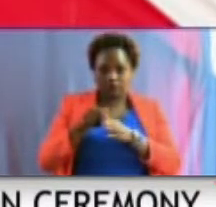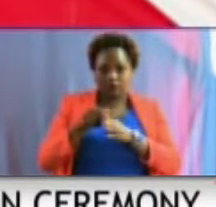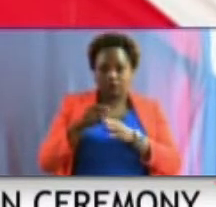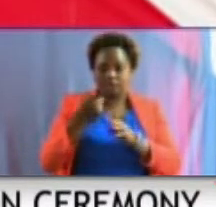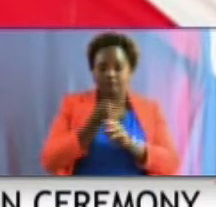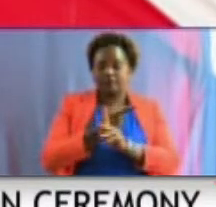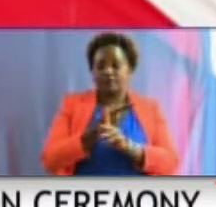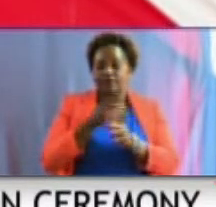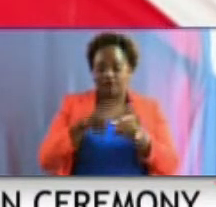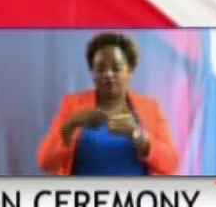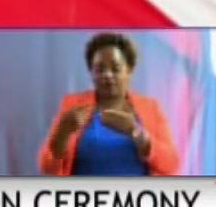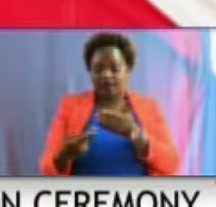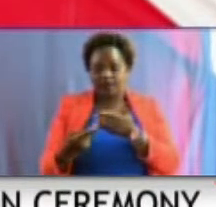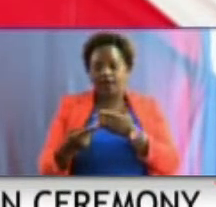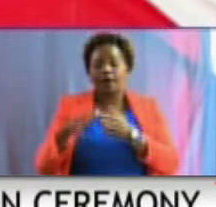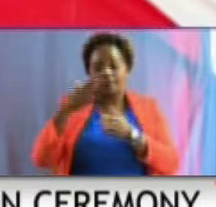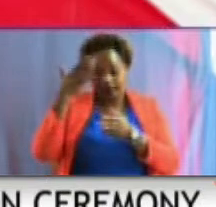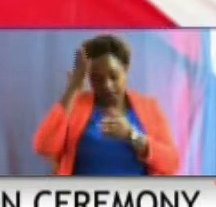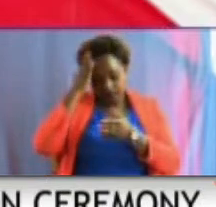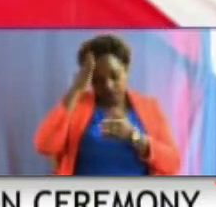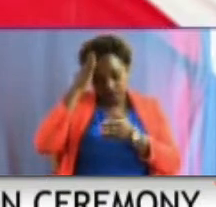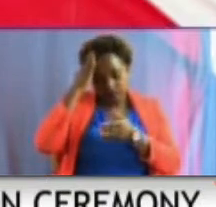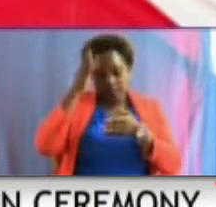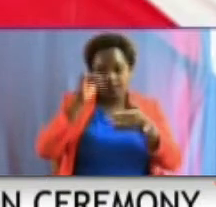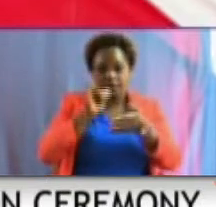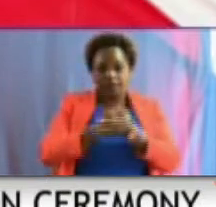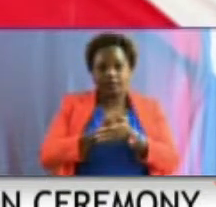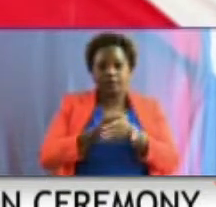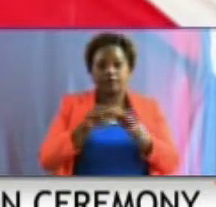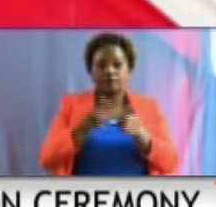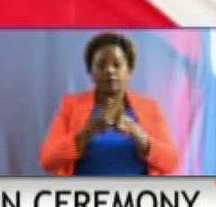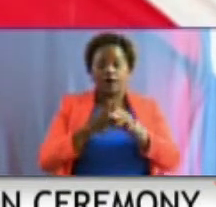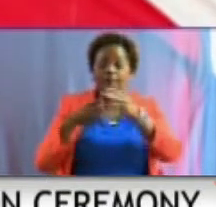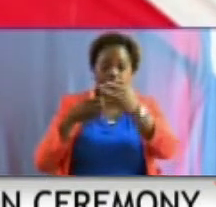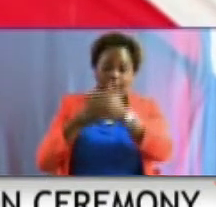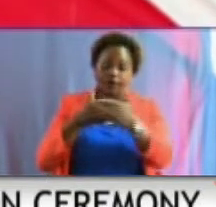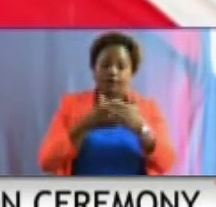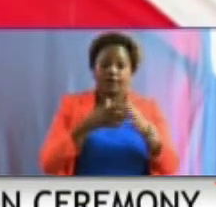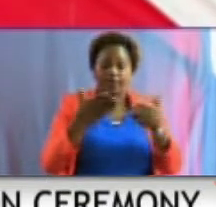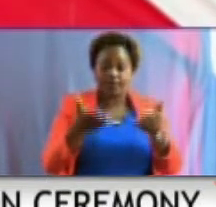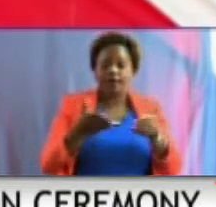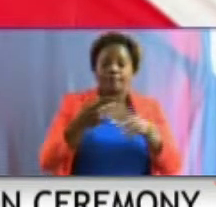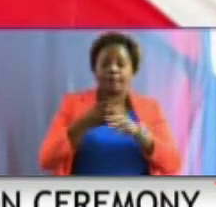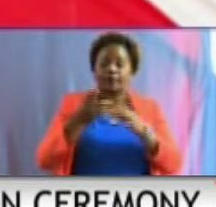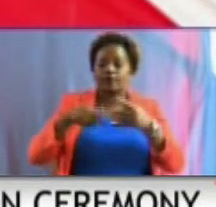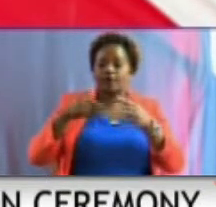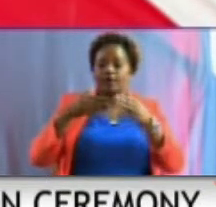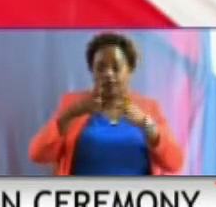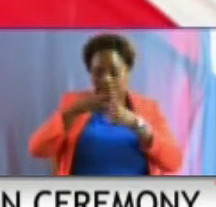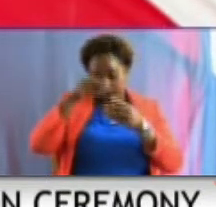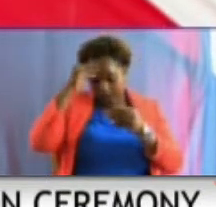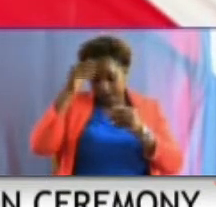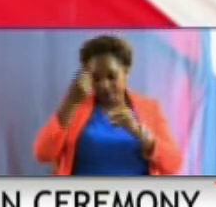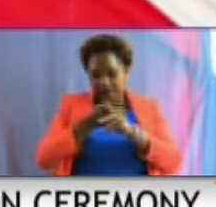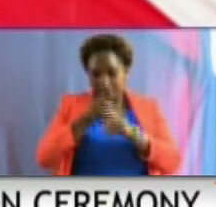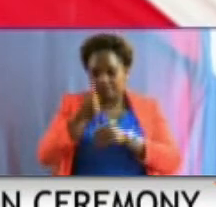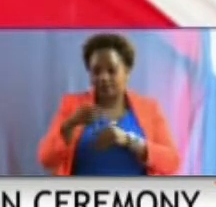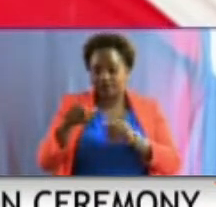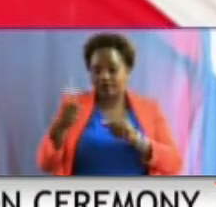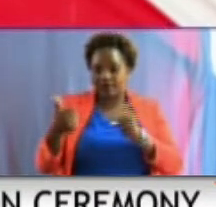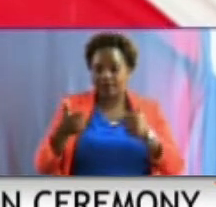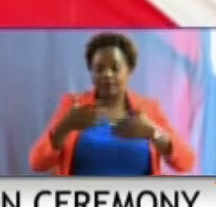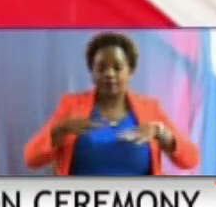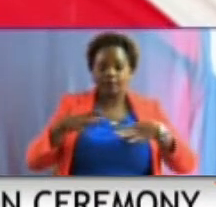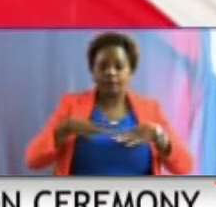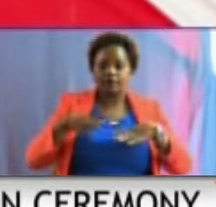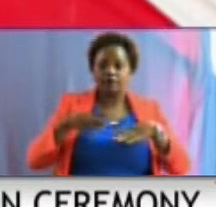failures and acknowledge that there will be obstacles. But you will learn from your mistakes and the mistakes of others,